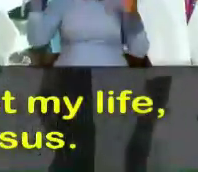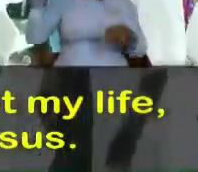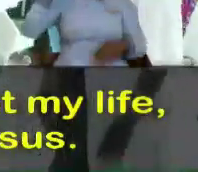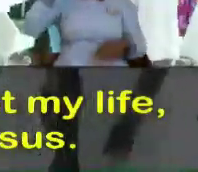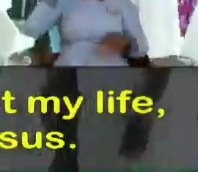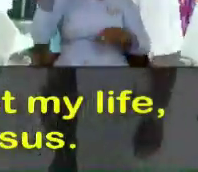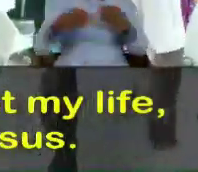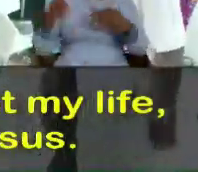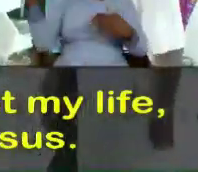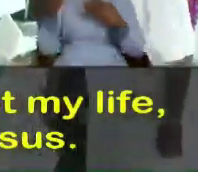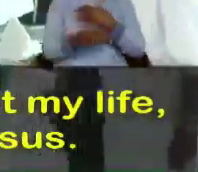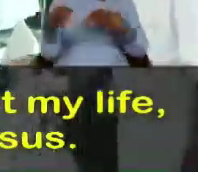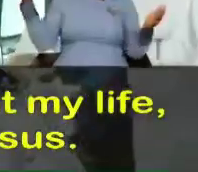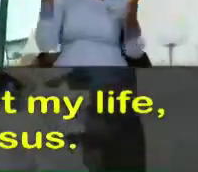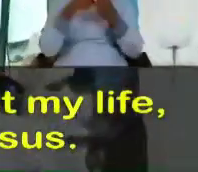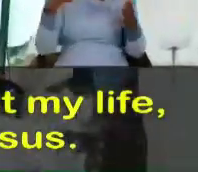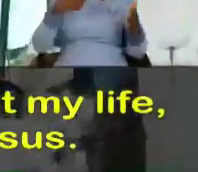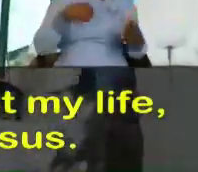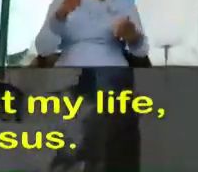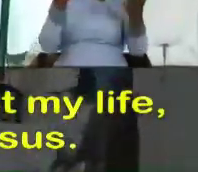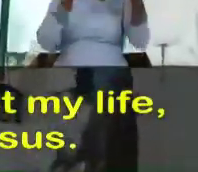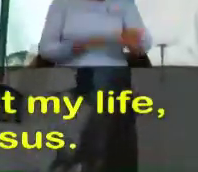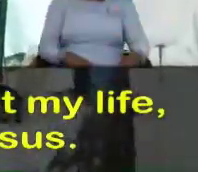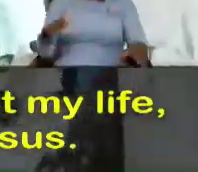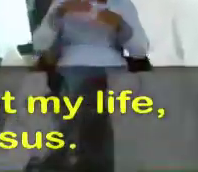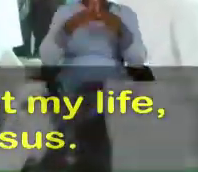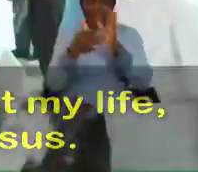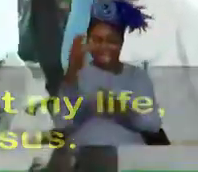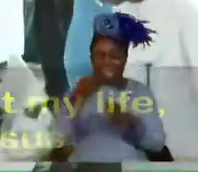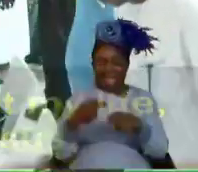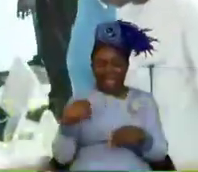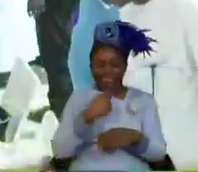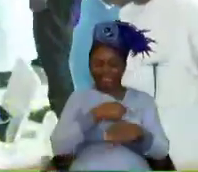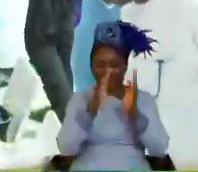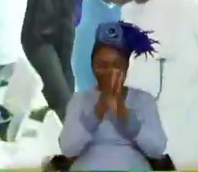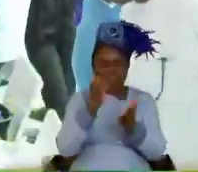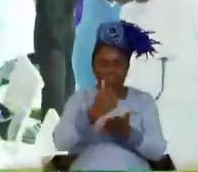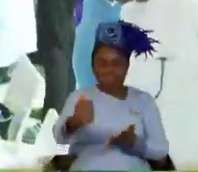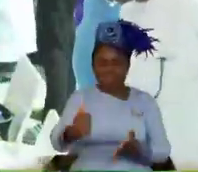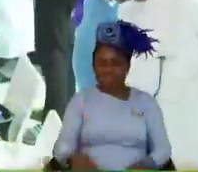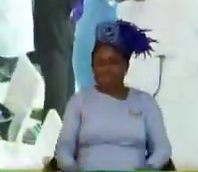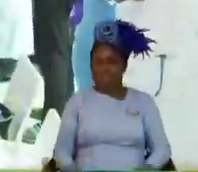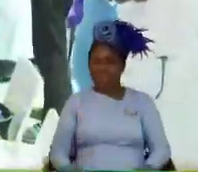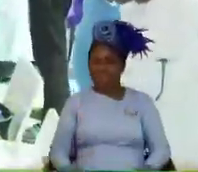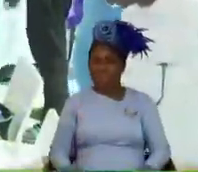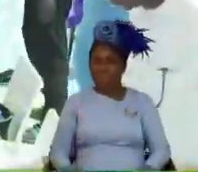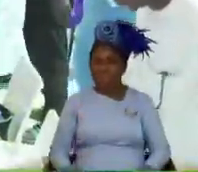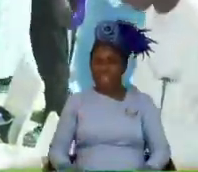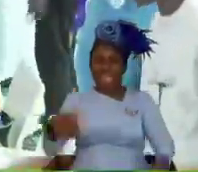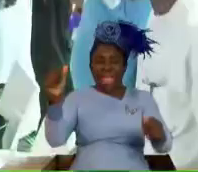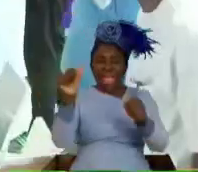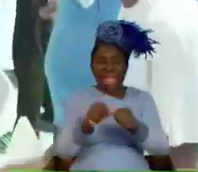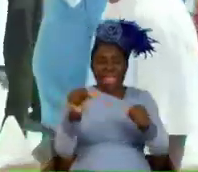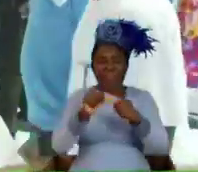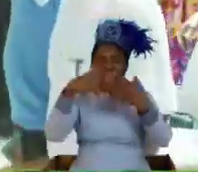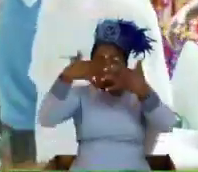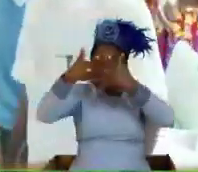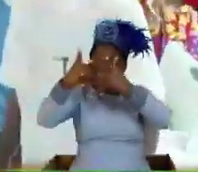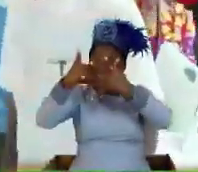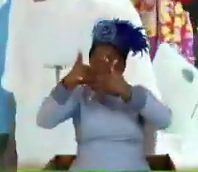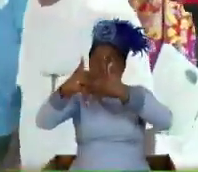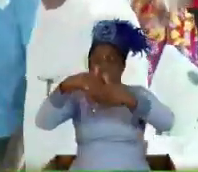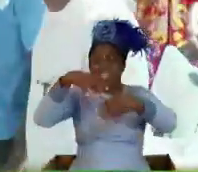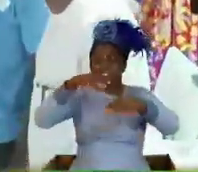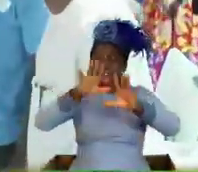In Jesus' name we pray. Ni oruko Jesu. Every prison door.